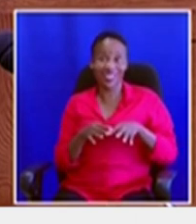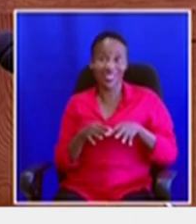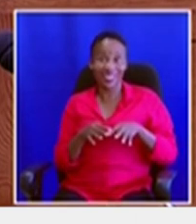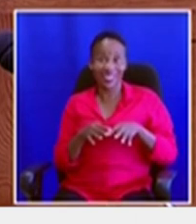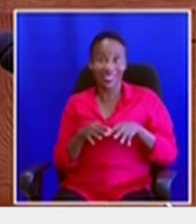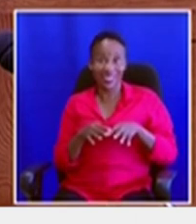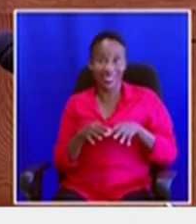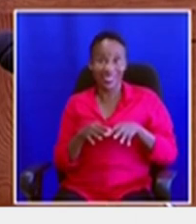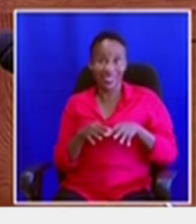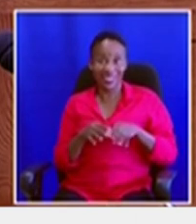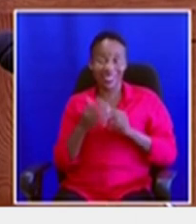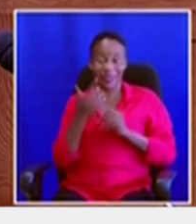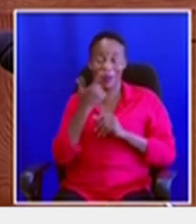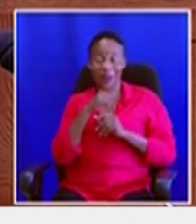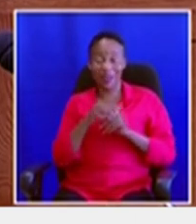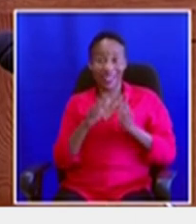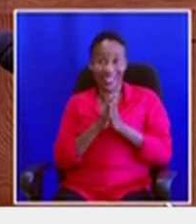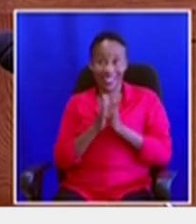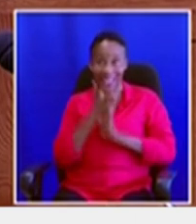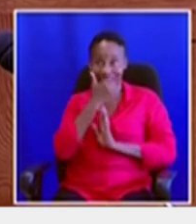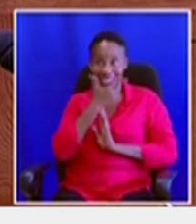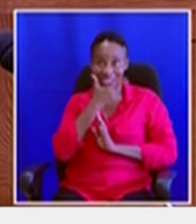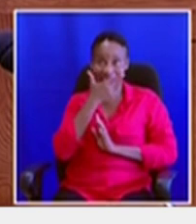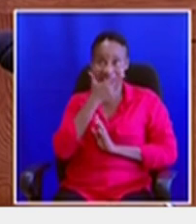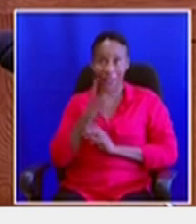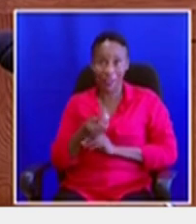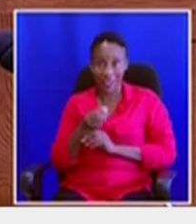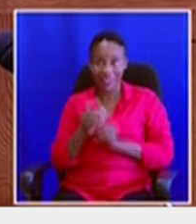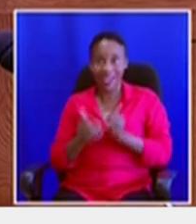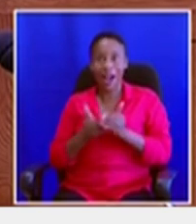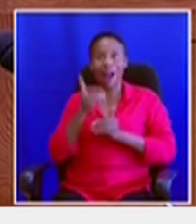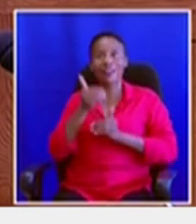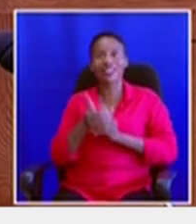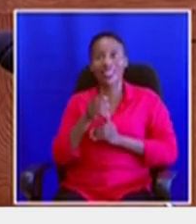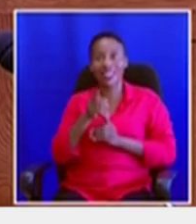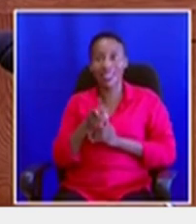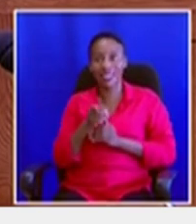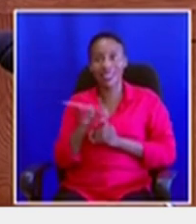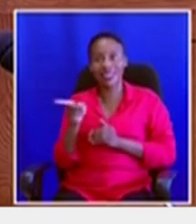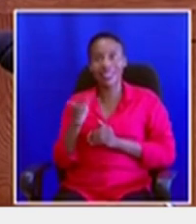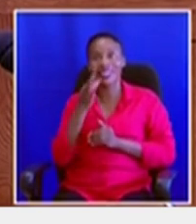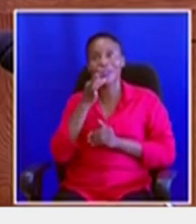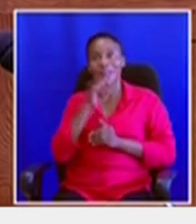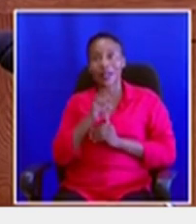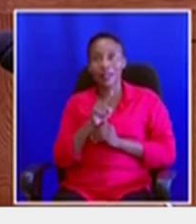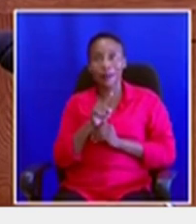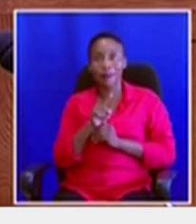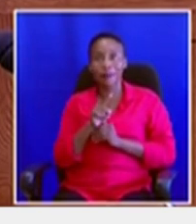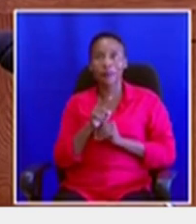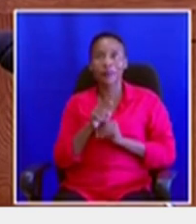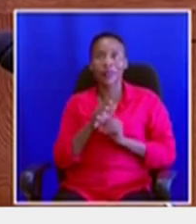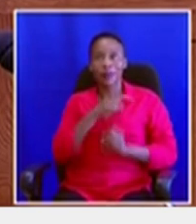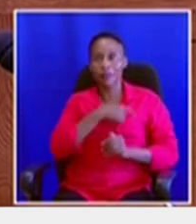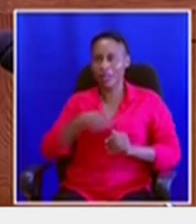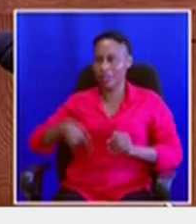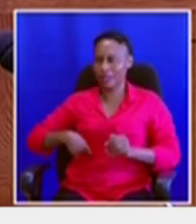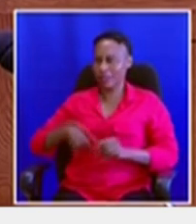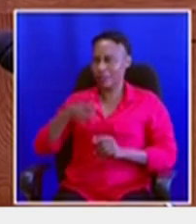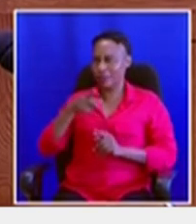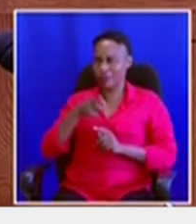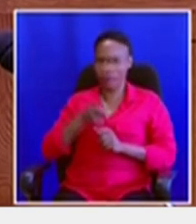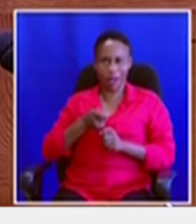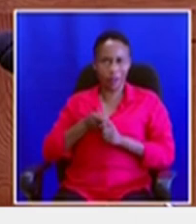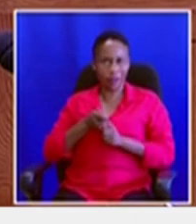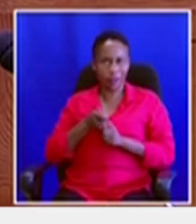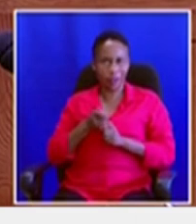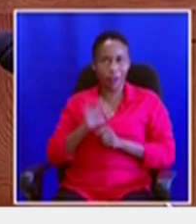And we had a wonderful lunch. And after that, he said, "President, you are very tricky.